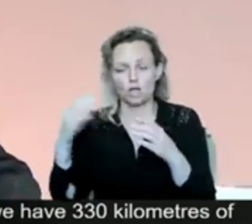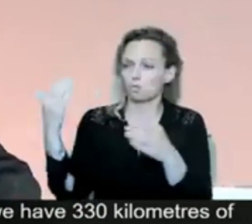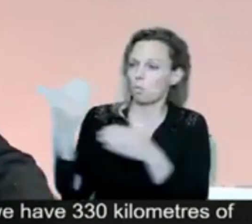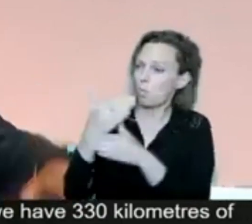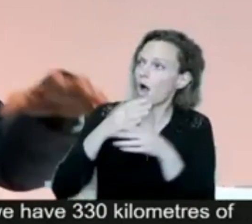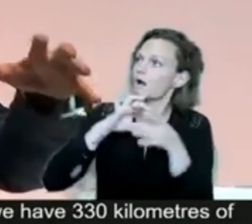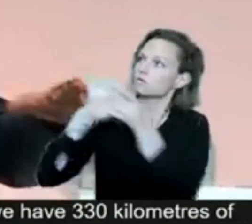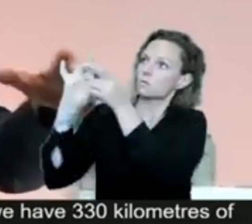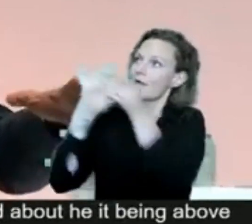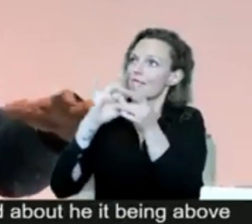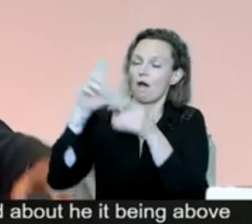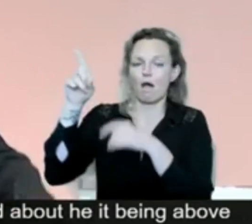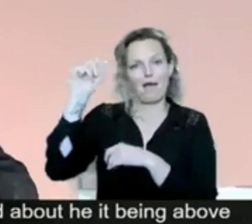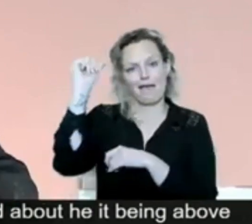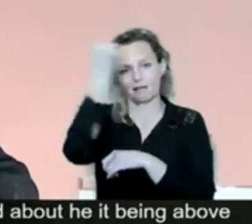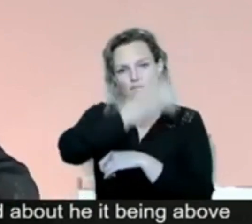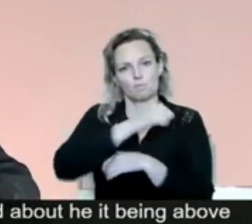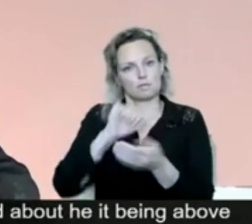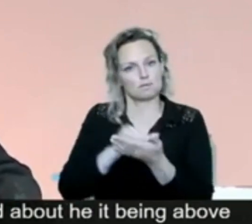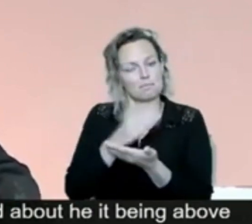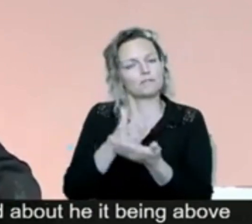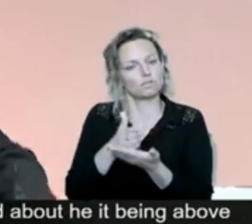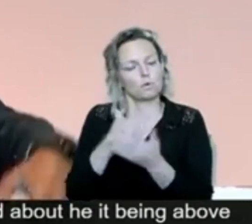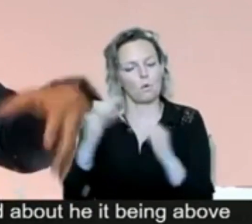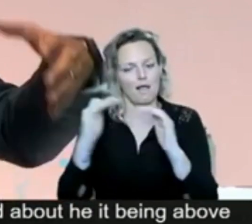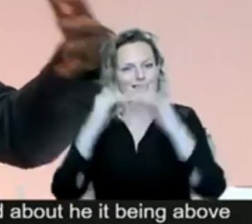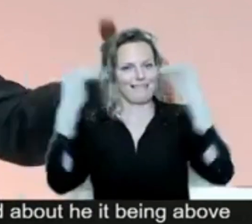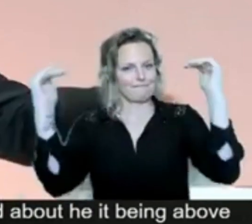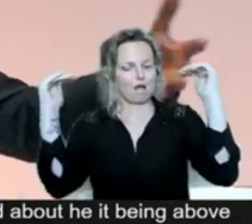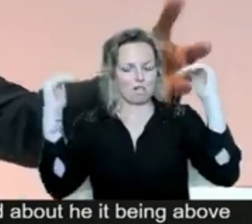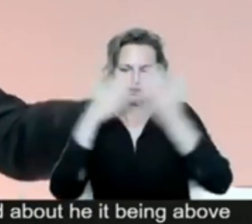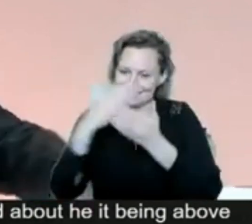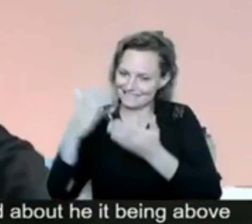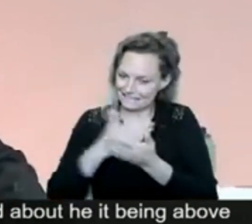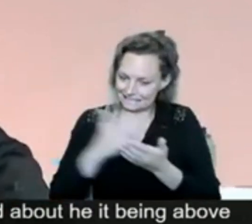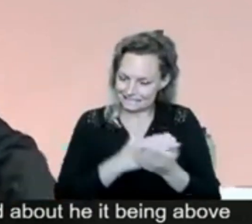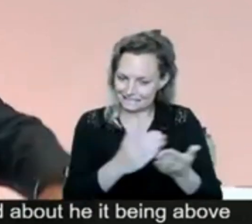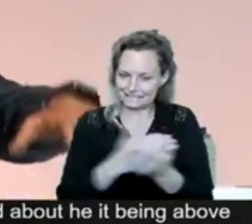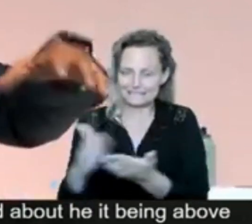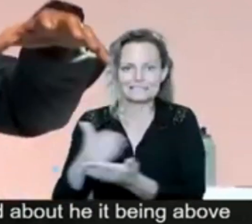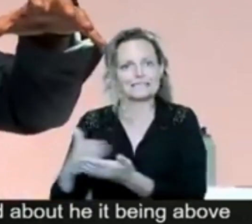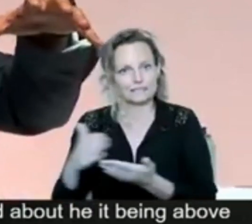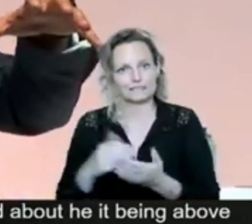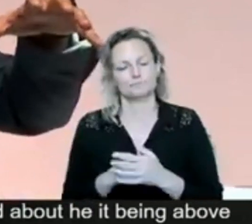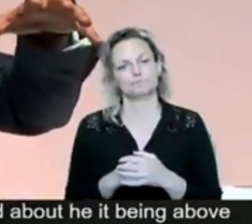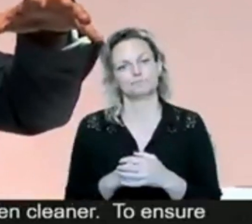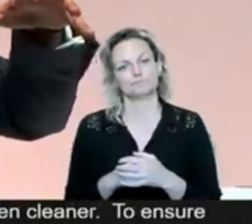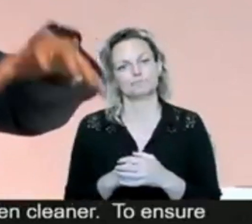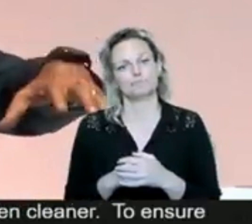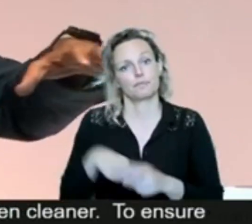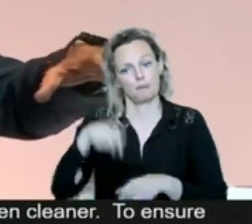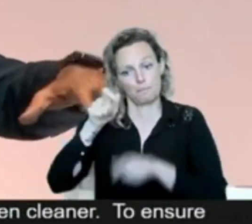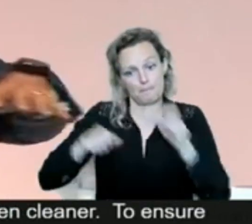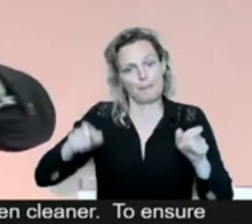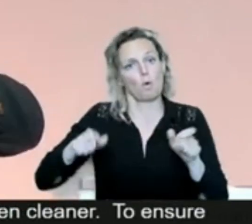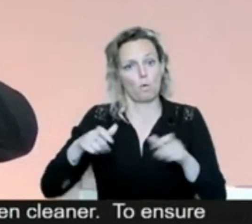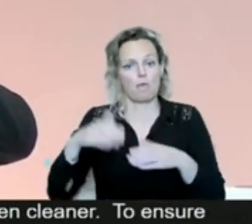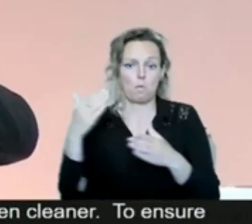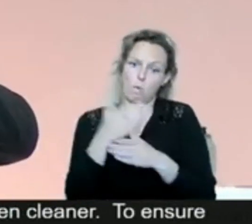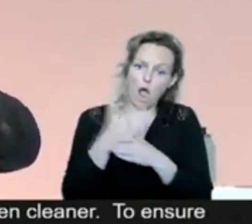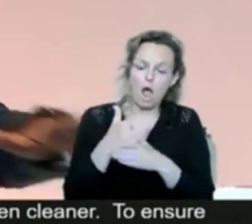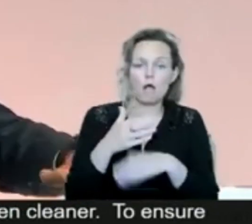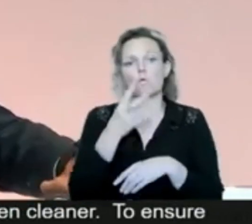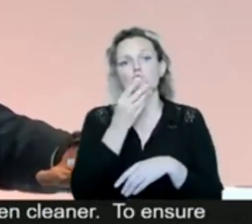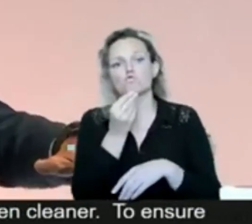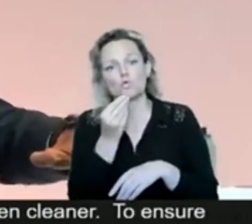are even cleaner. But just to reassure not just those who work in the underground, those who use the underground like I do, the dust in the underground is not